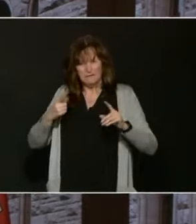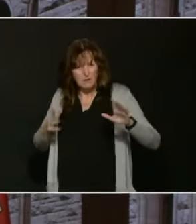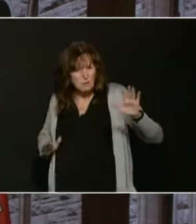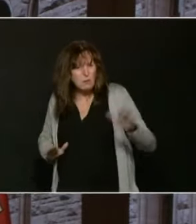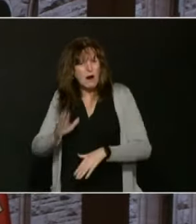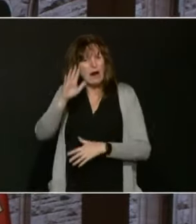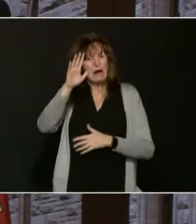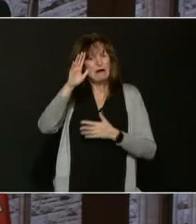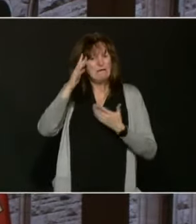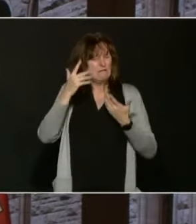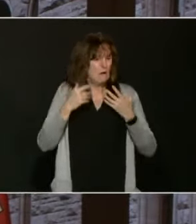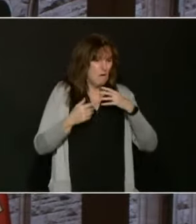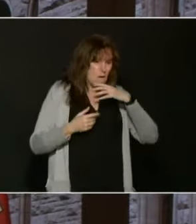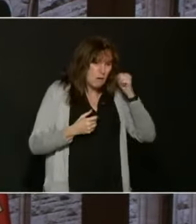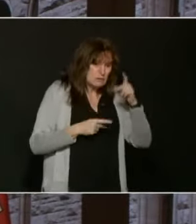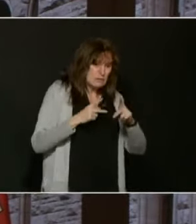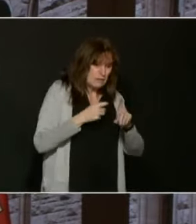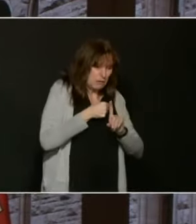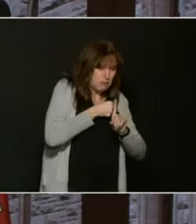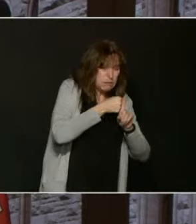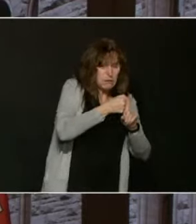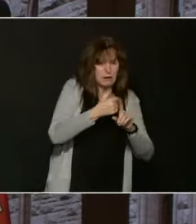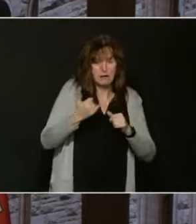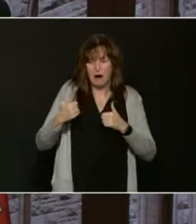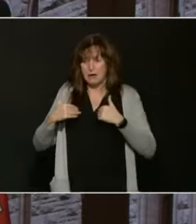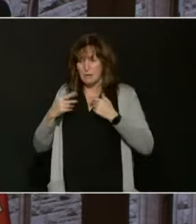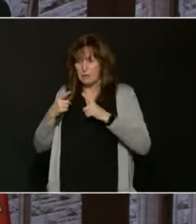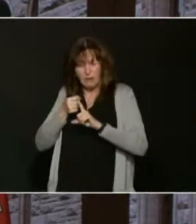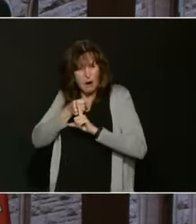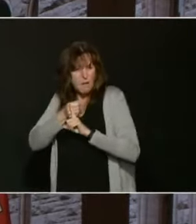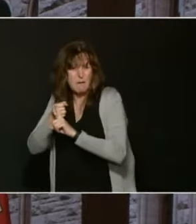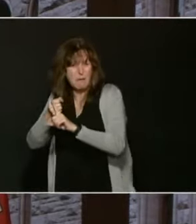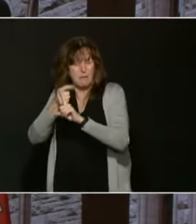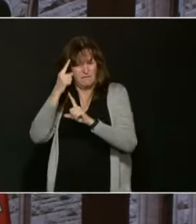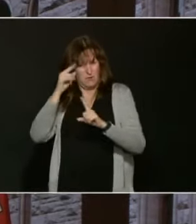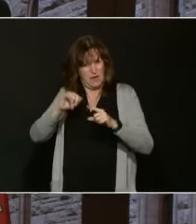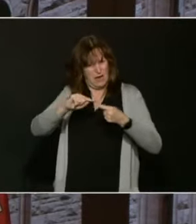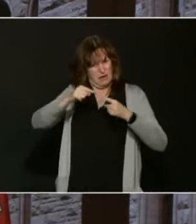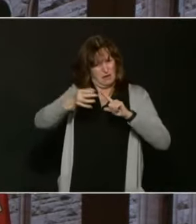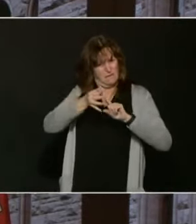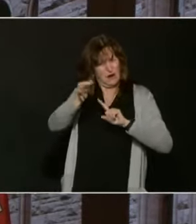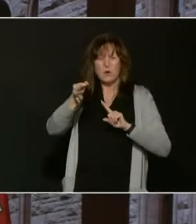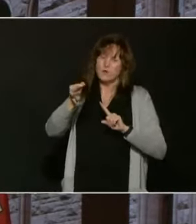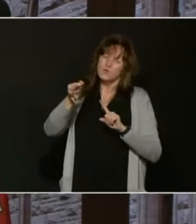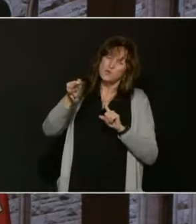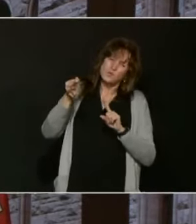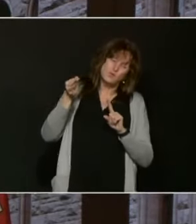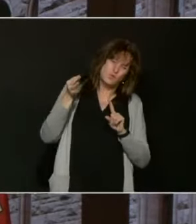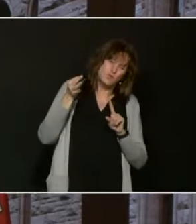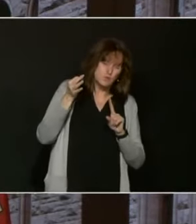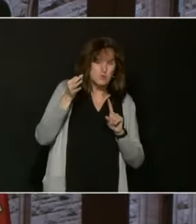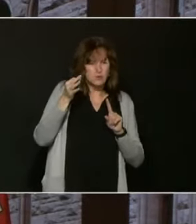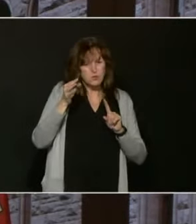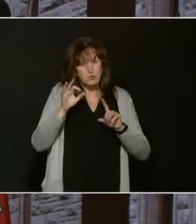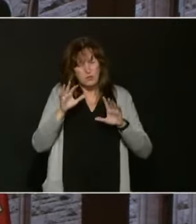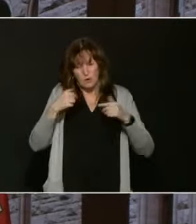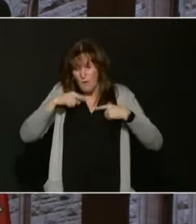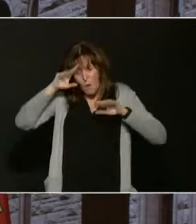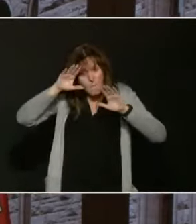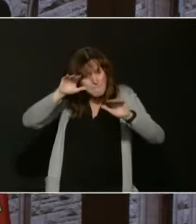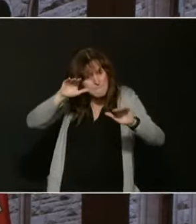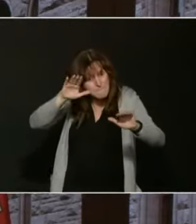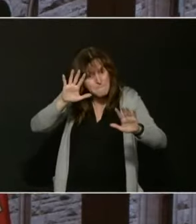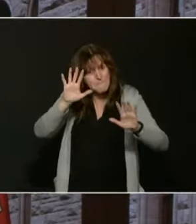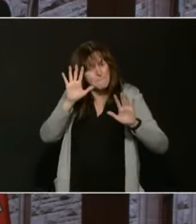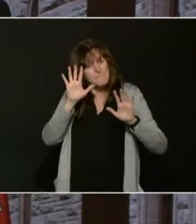elderly population. It may have wider effects in there. So I would say we're hoping. We have to stay tuned and watch the data